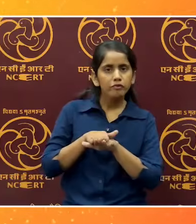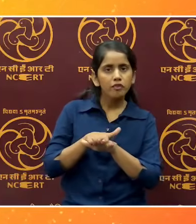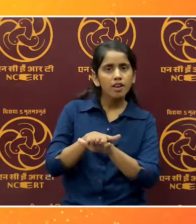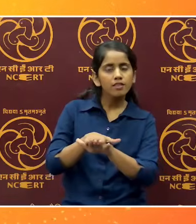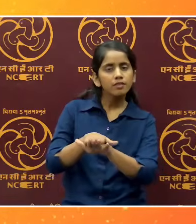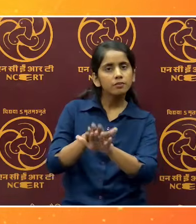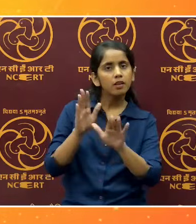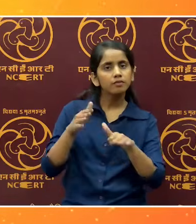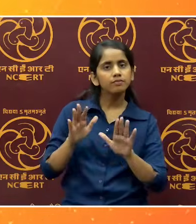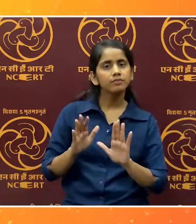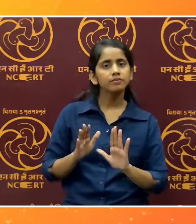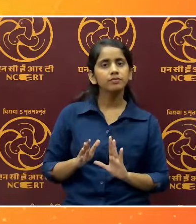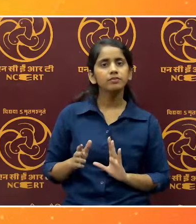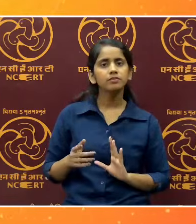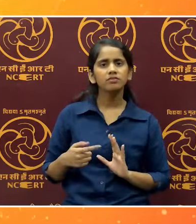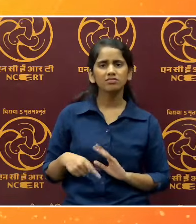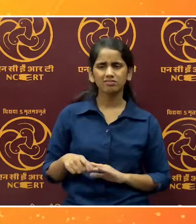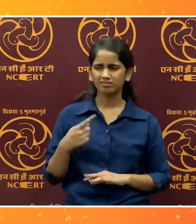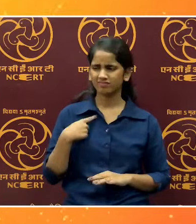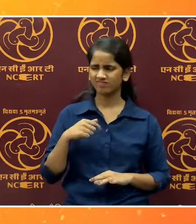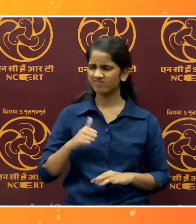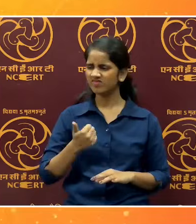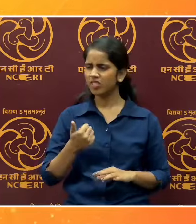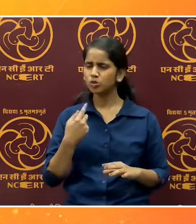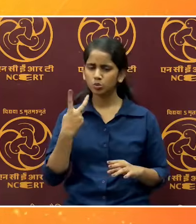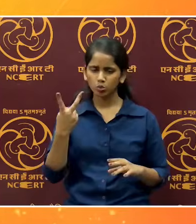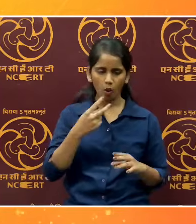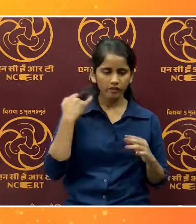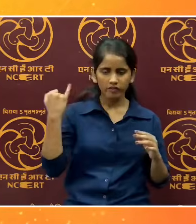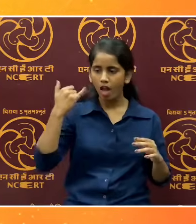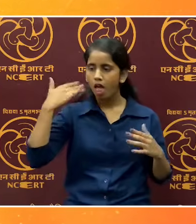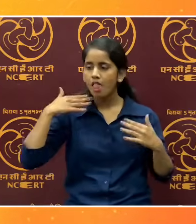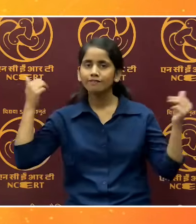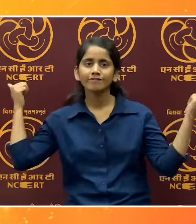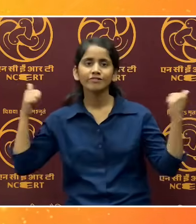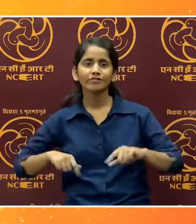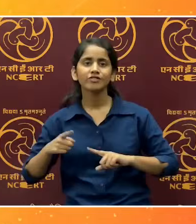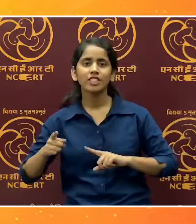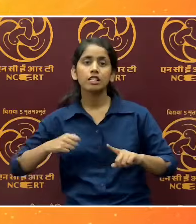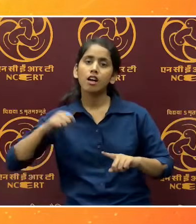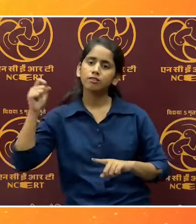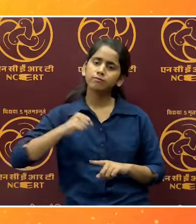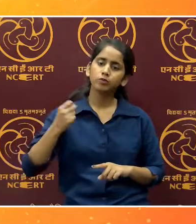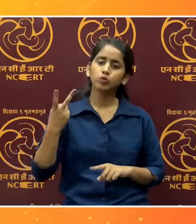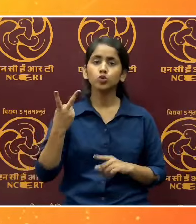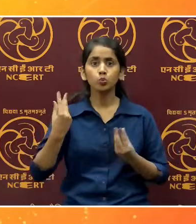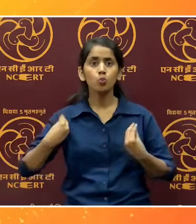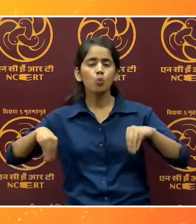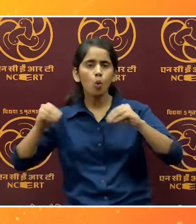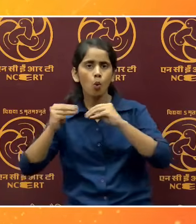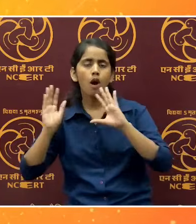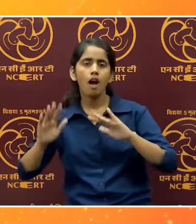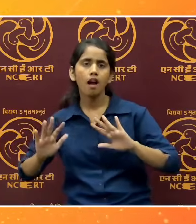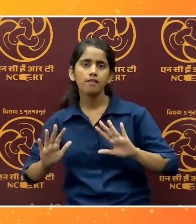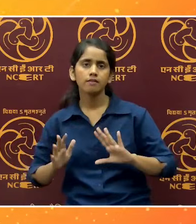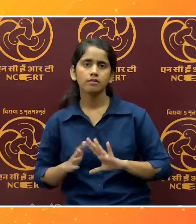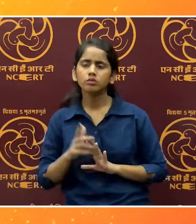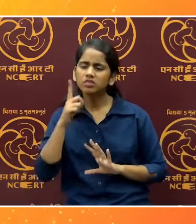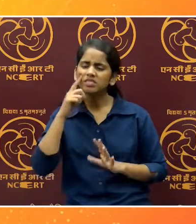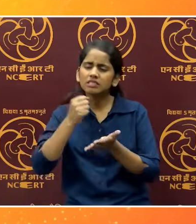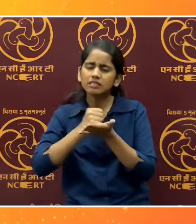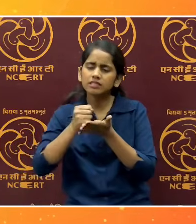Okay. but I can't find the rest too. Okay. So there are 2 more. Okay. You can try once